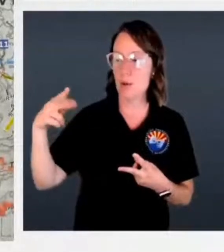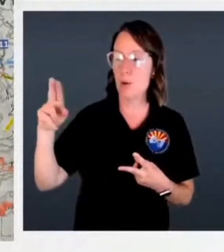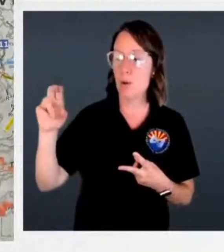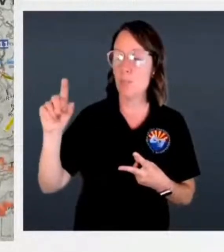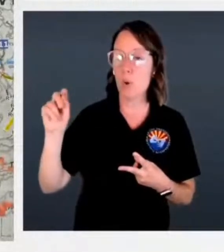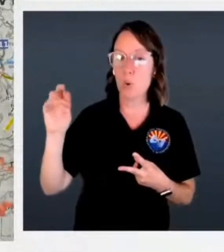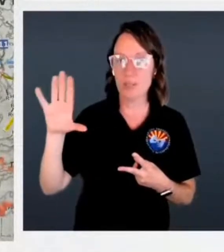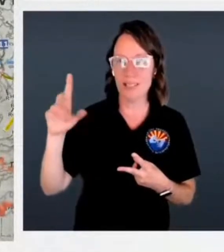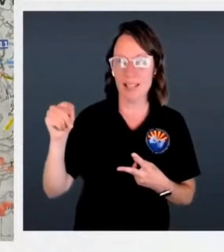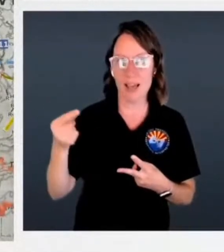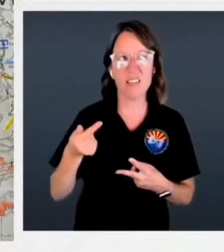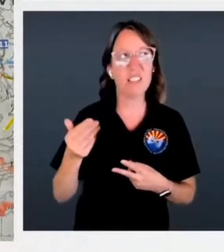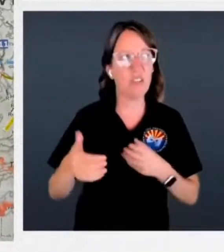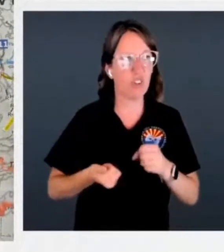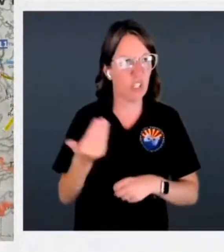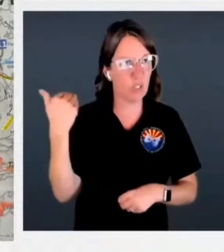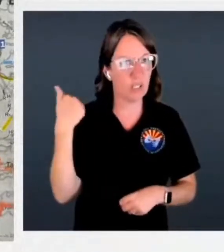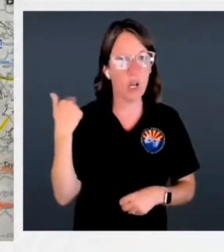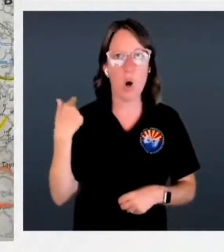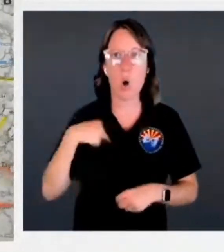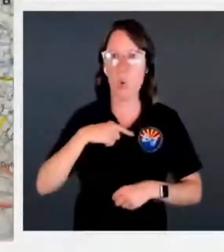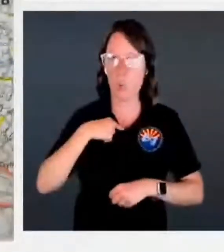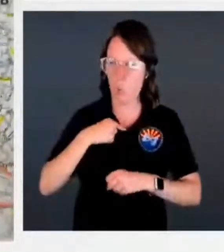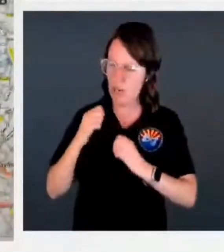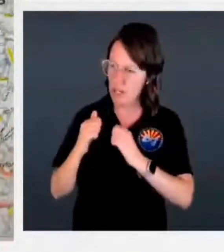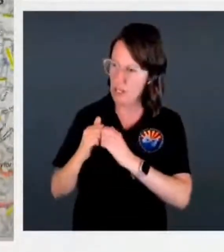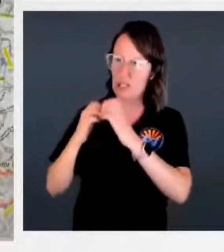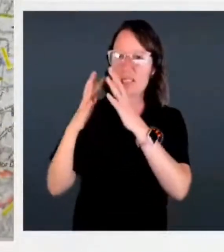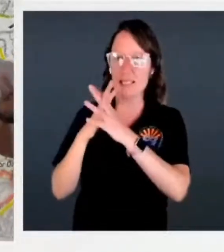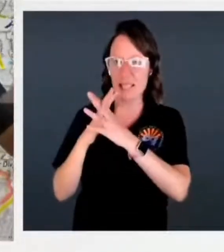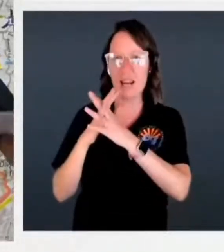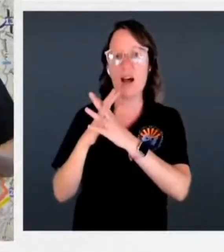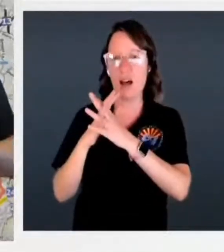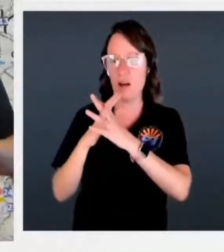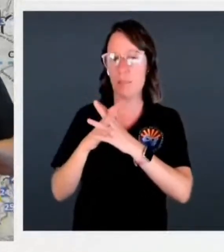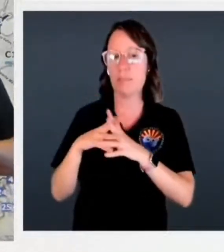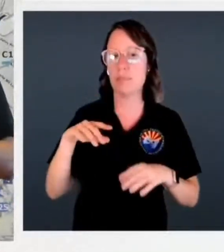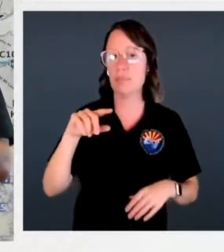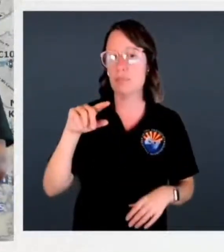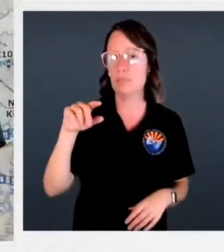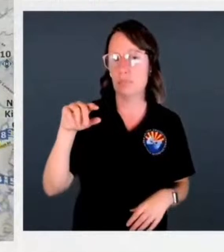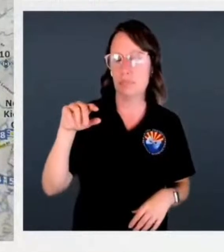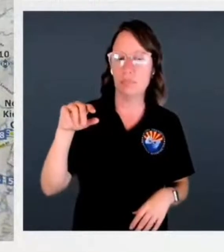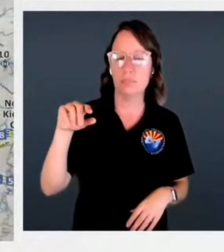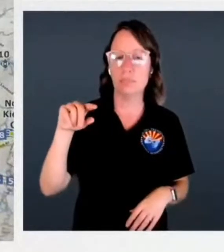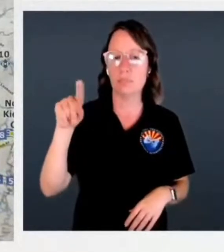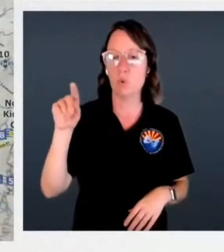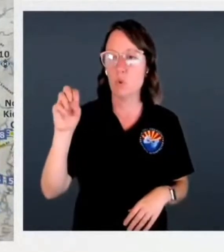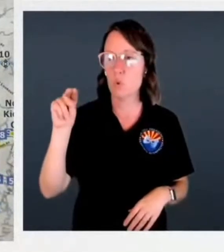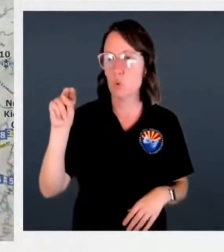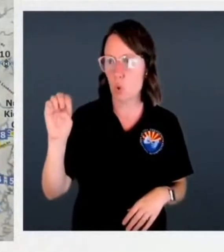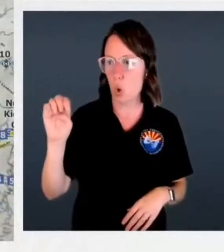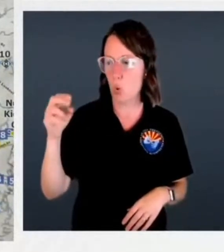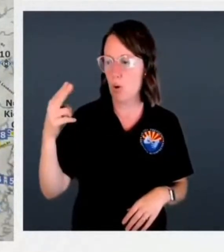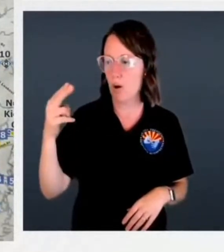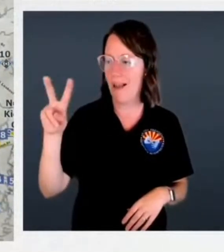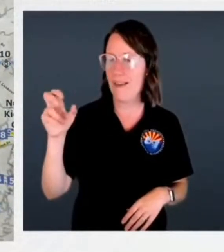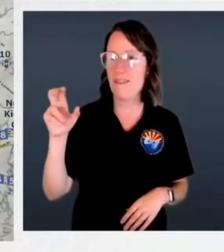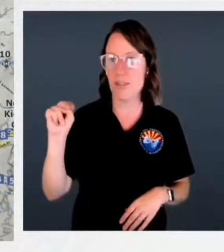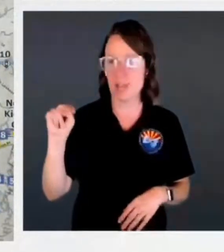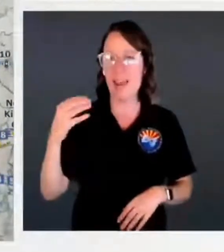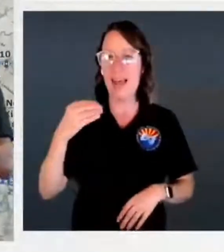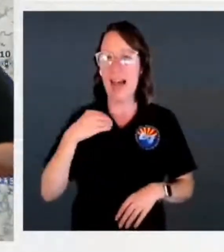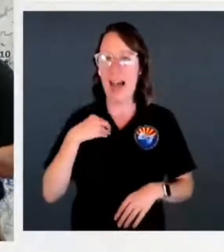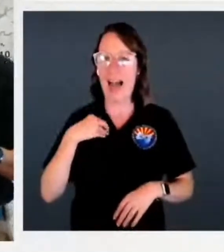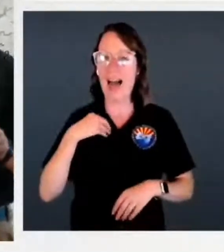chiefs, local law enforcement, folks with knowledge of the area help us build zones that were cut